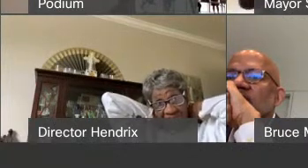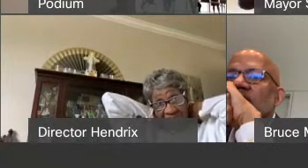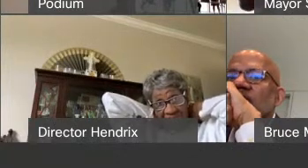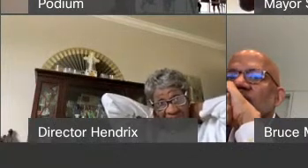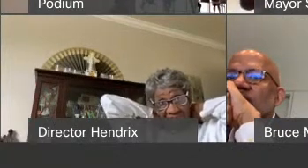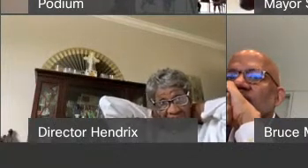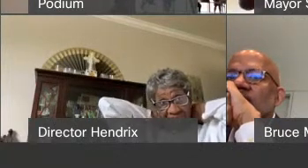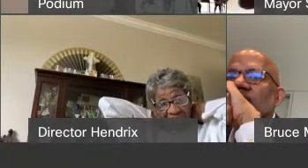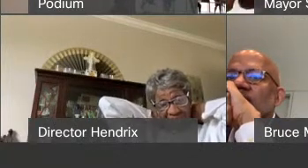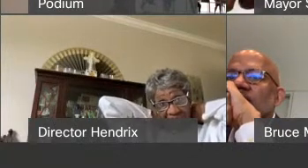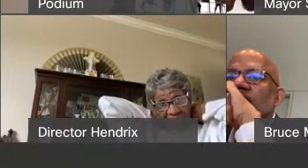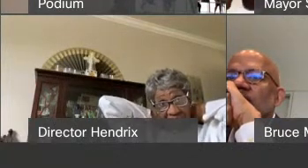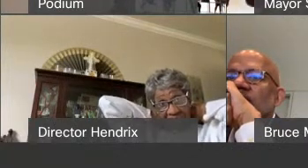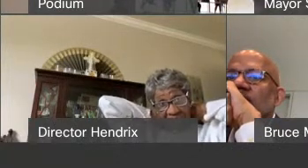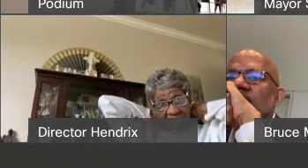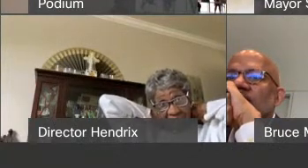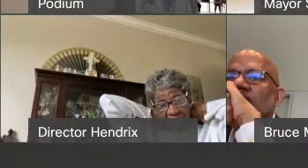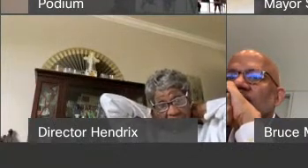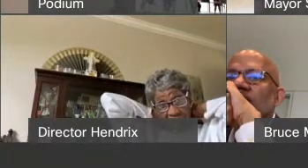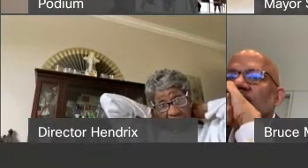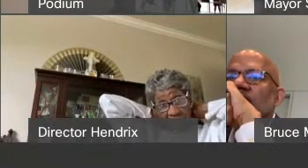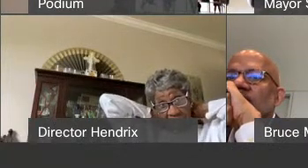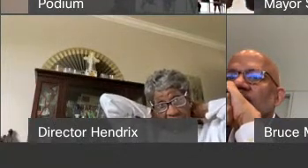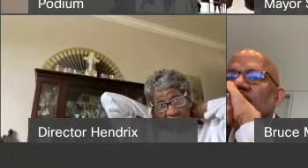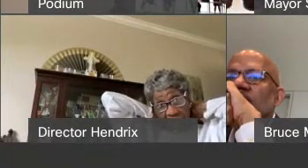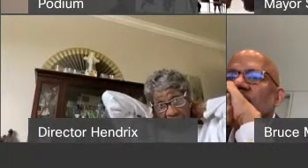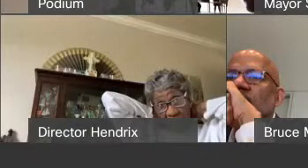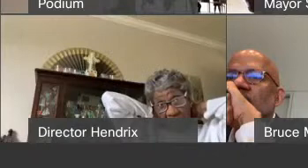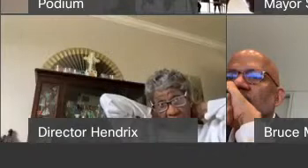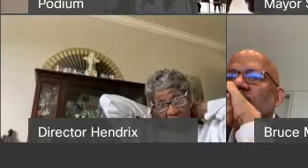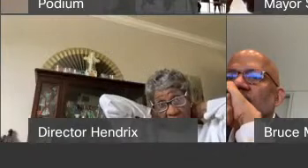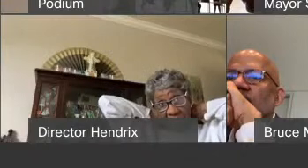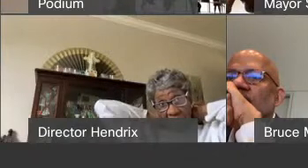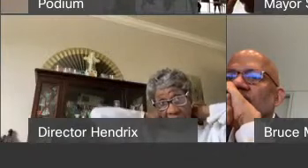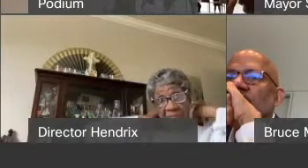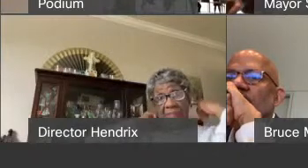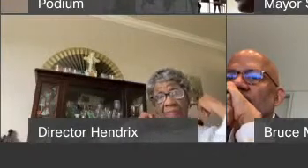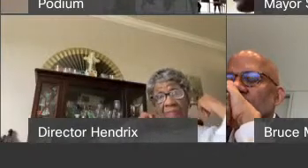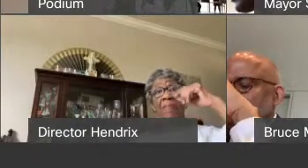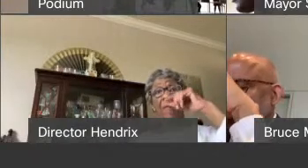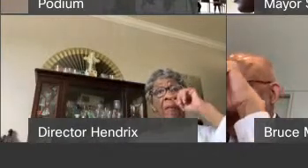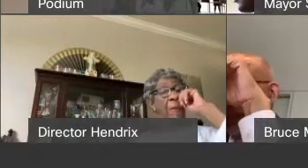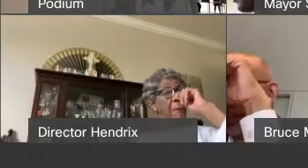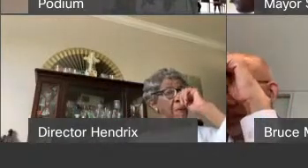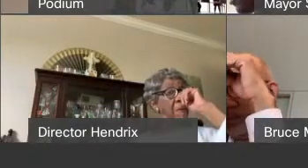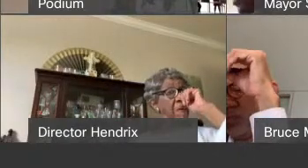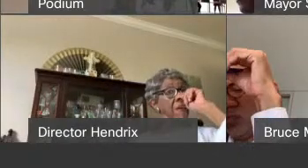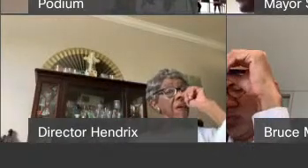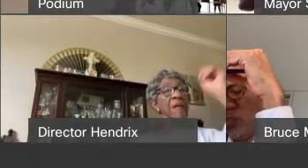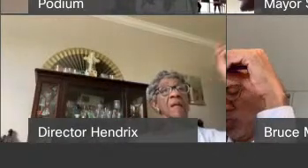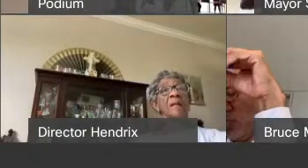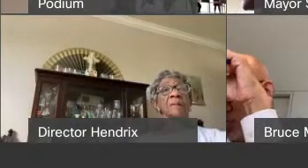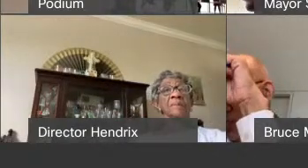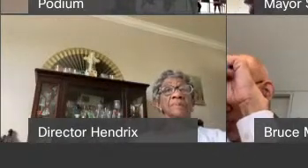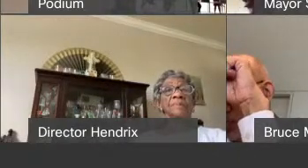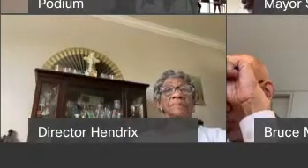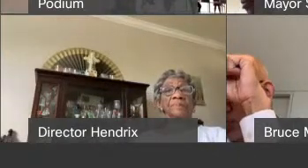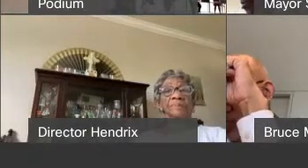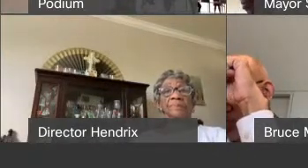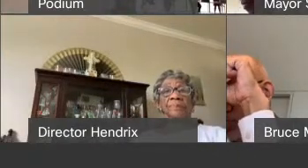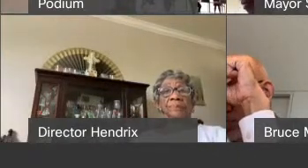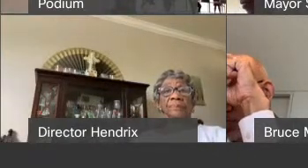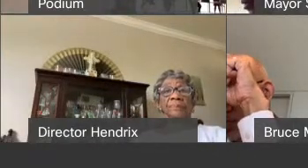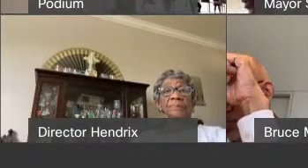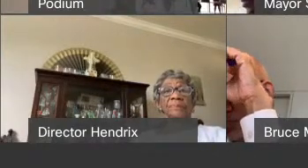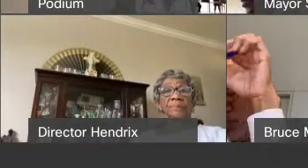home or on their phones or wherever, the reason why that tile is on the screen so they can follow along. That's all, Mayor. Thank you, Director